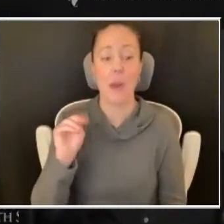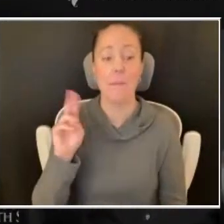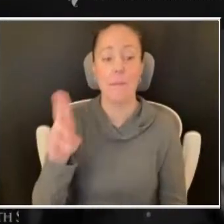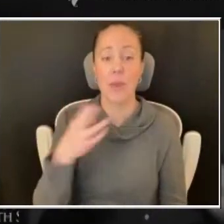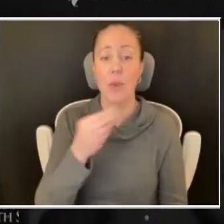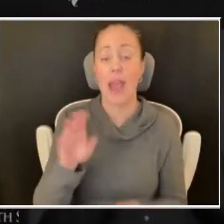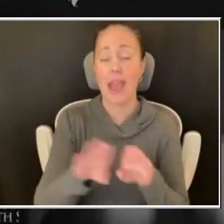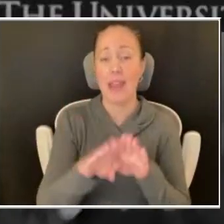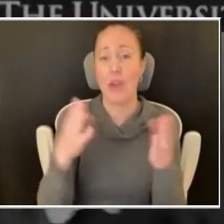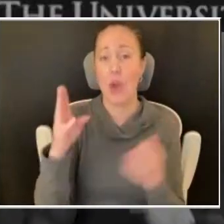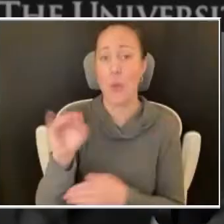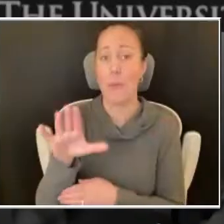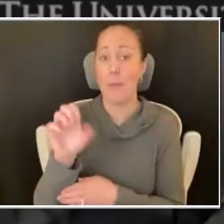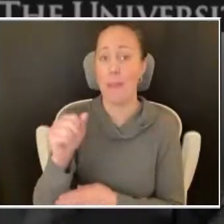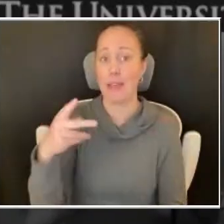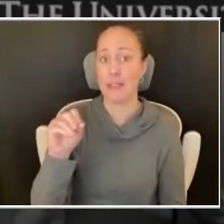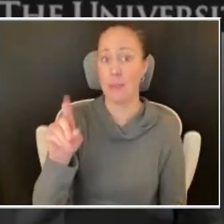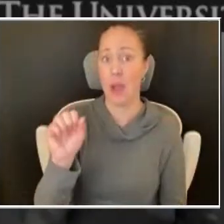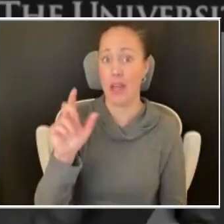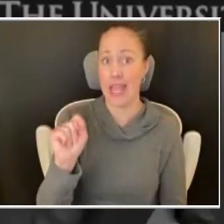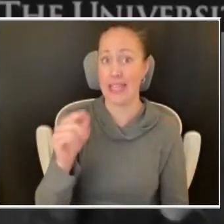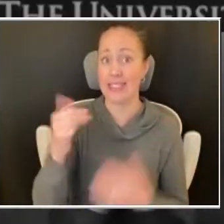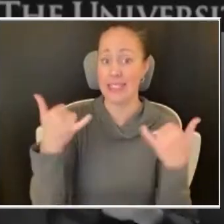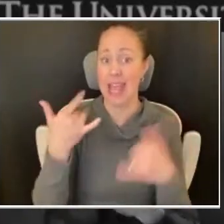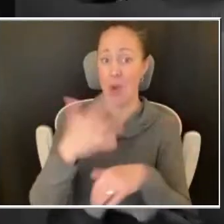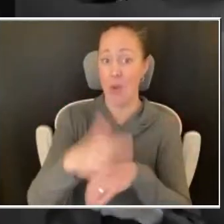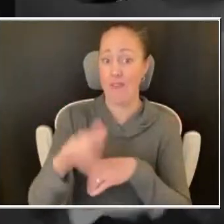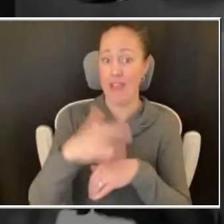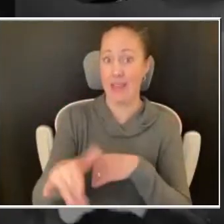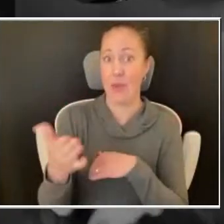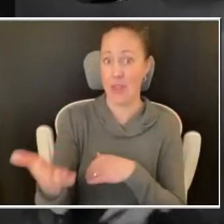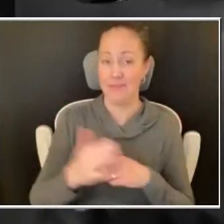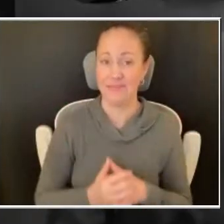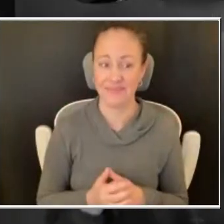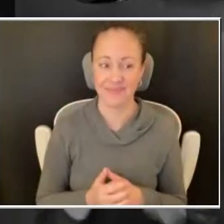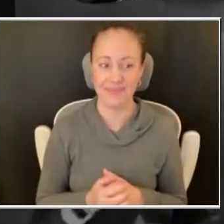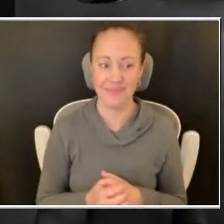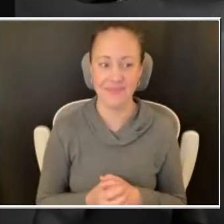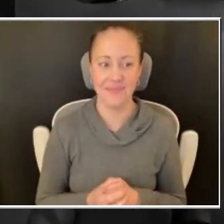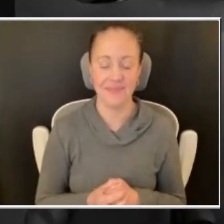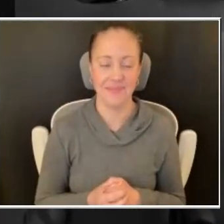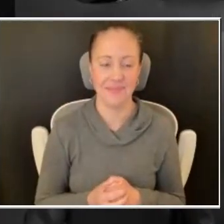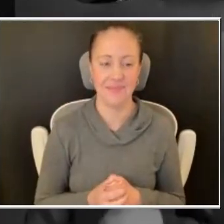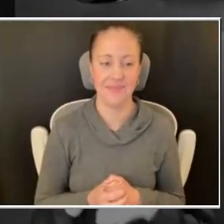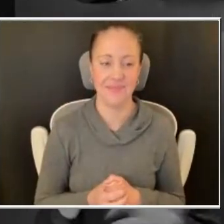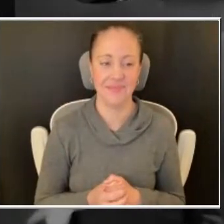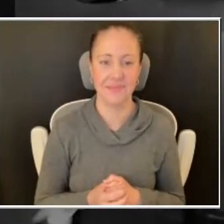Dr. Stites podcast. Now, everywhere podcasts are available.